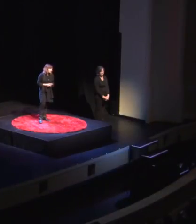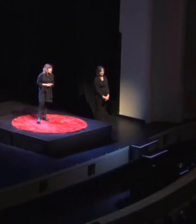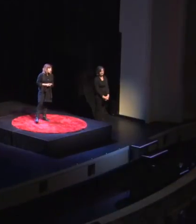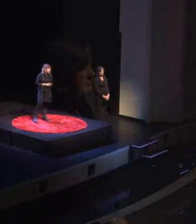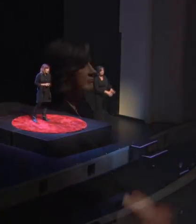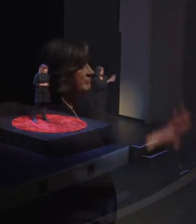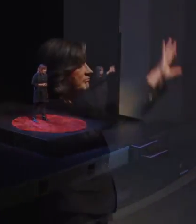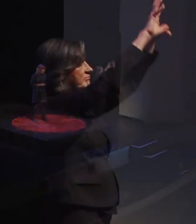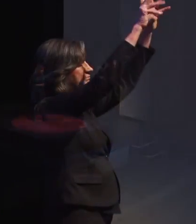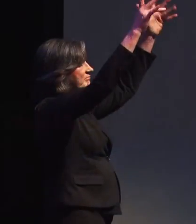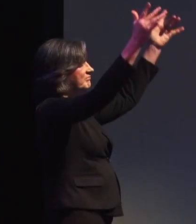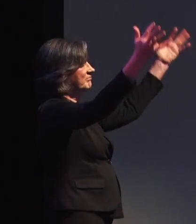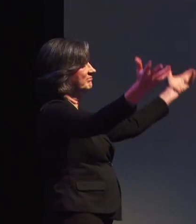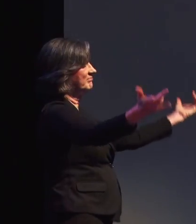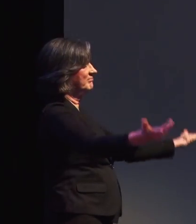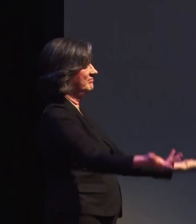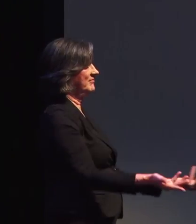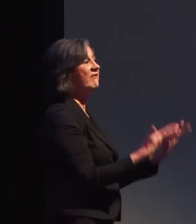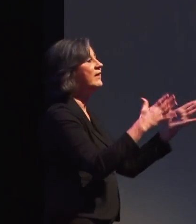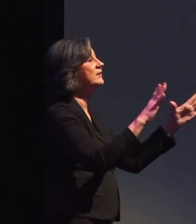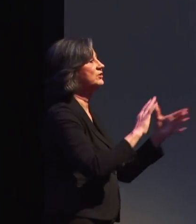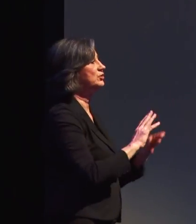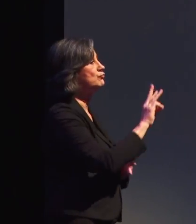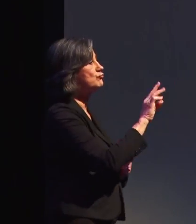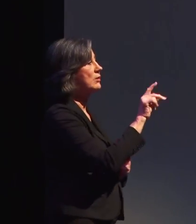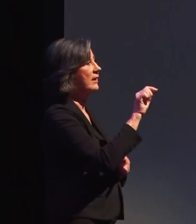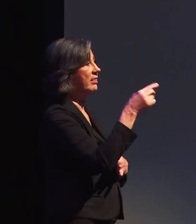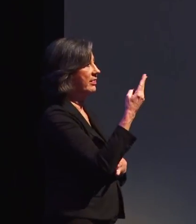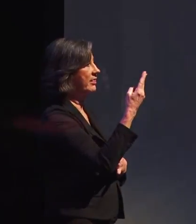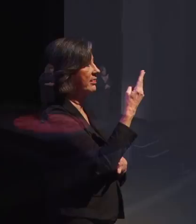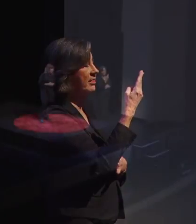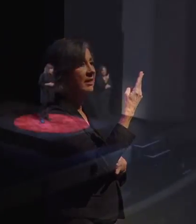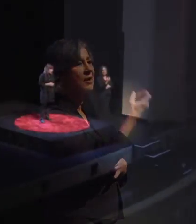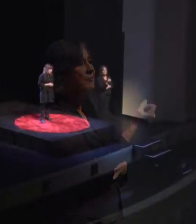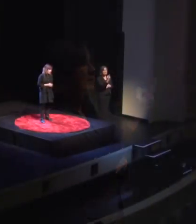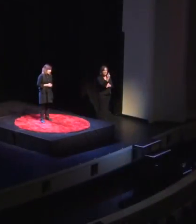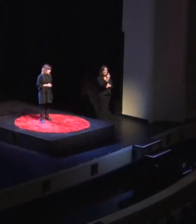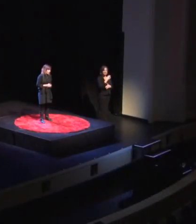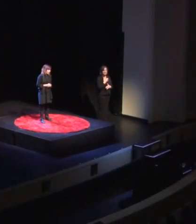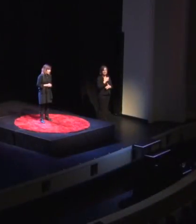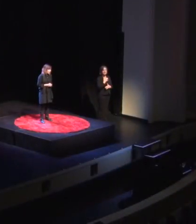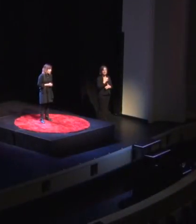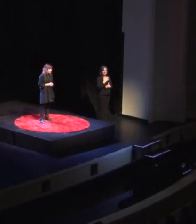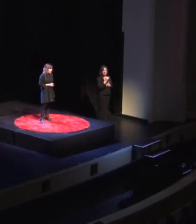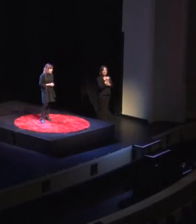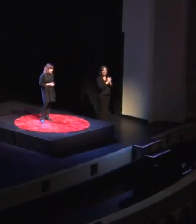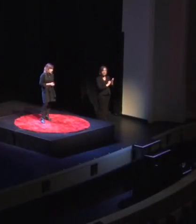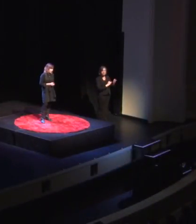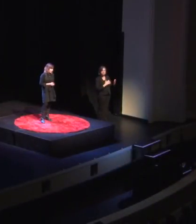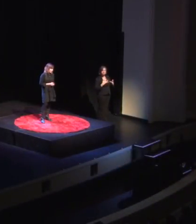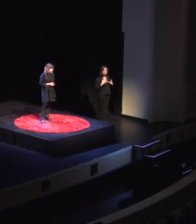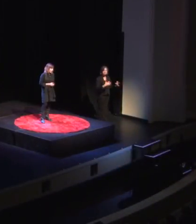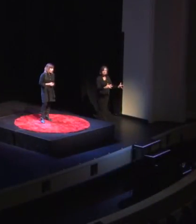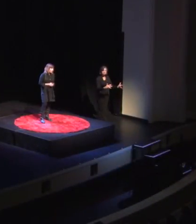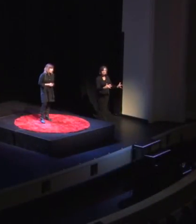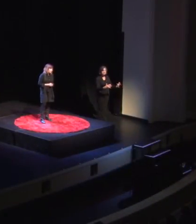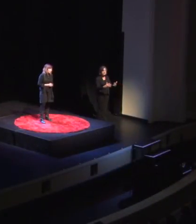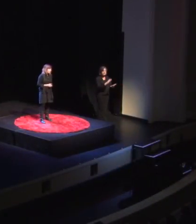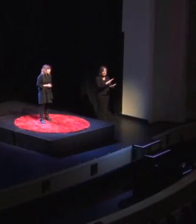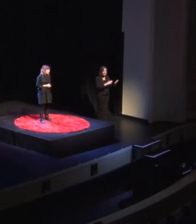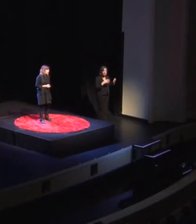This is the finished wreath. I realized then in my own practice as an artist, albeit in subtle ways,